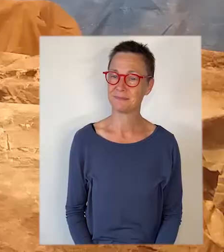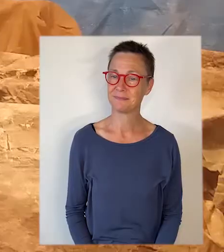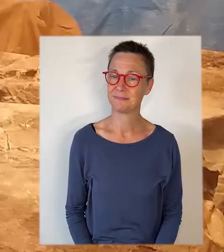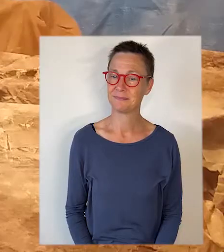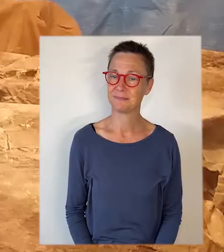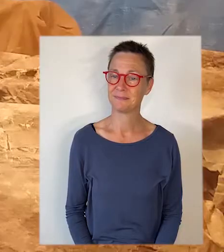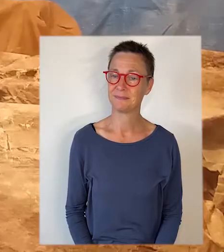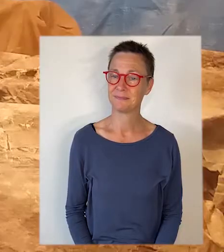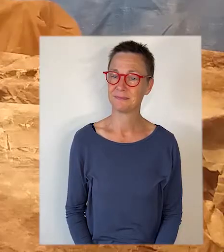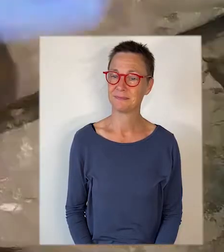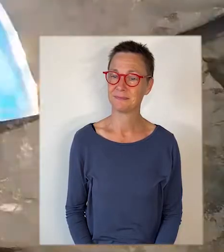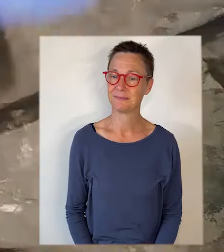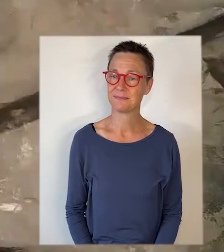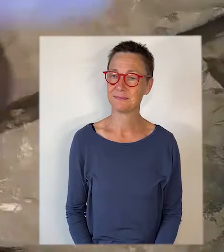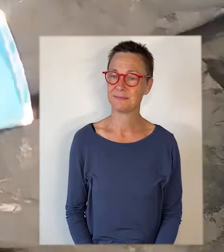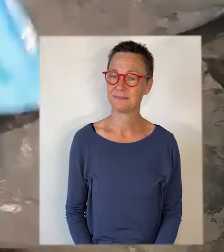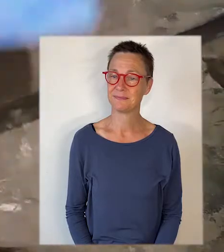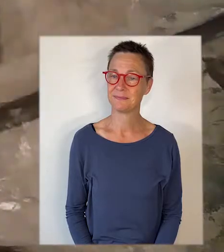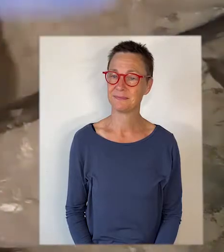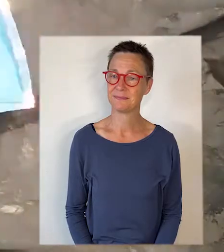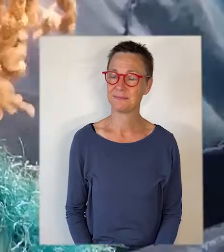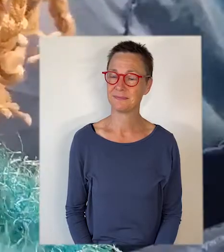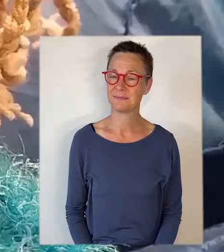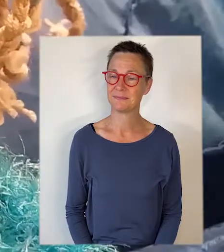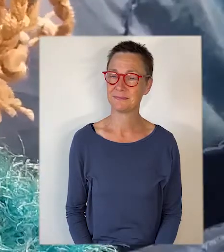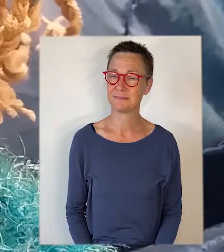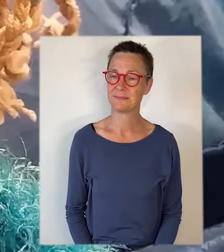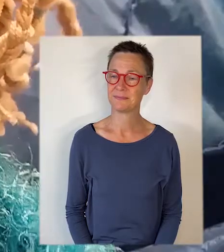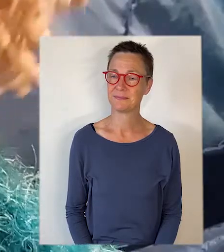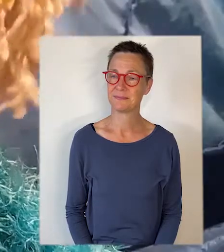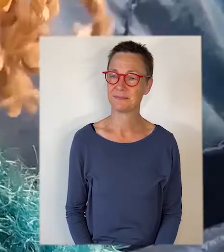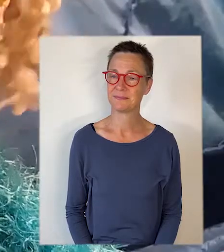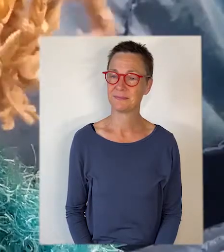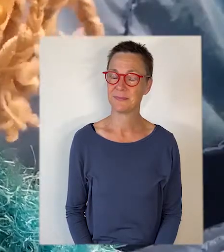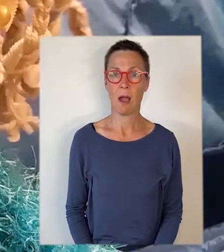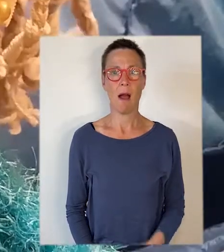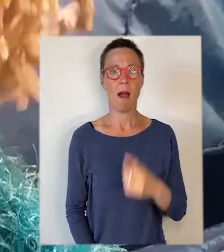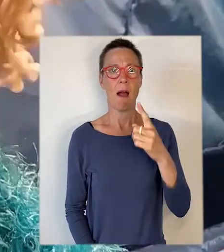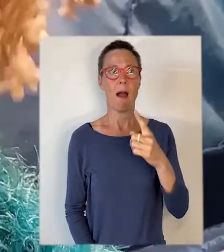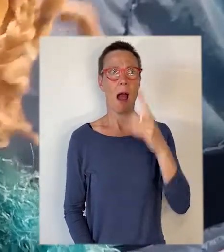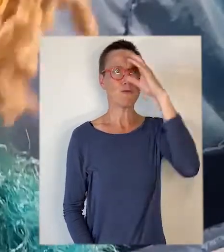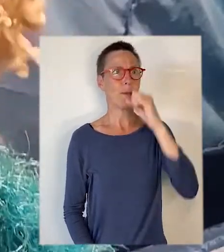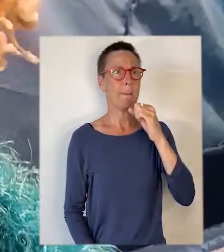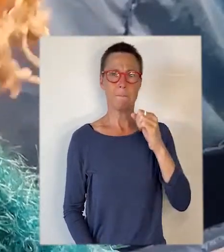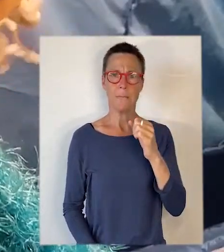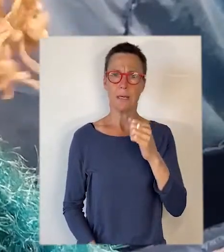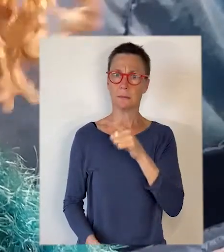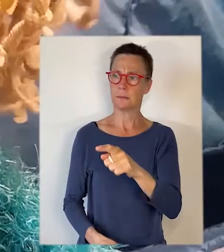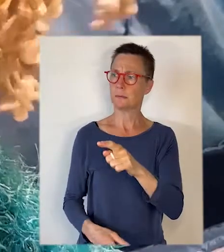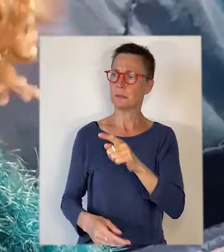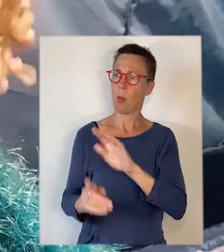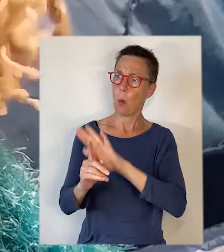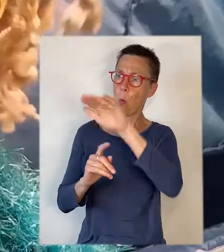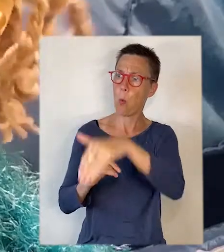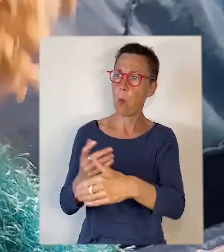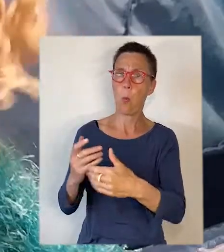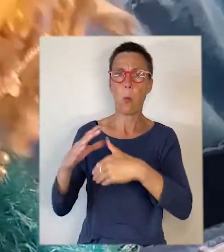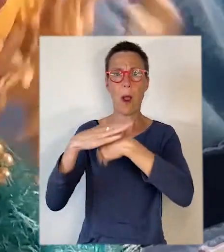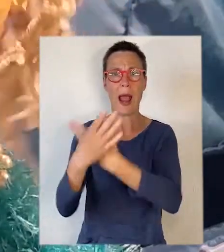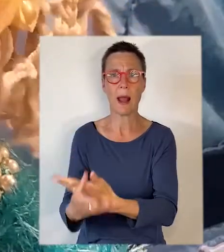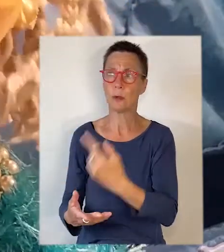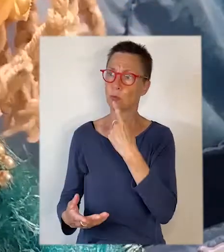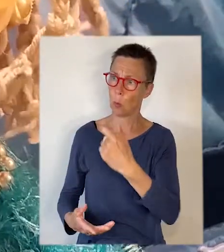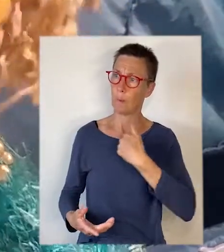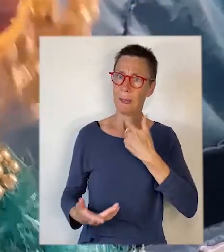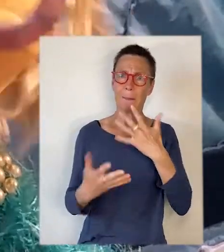1, 2, 3, and 1, 2, 3, and oh, I just remembered. The humpback whale told me where he'd seen